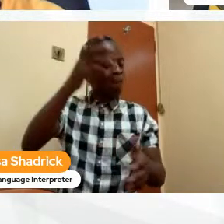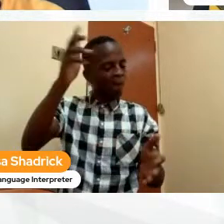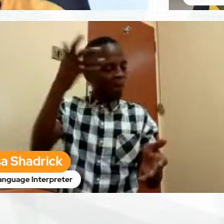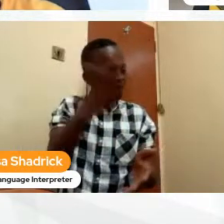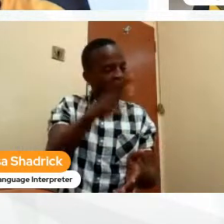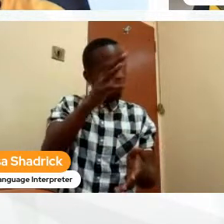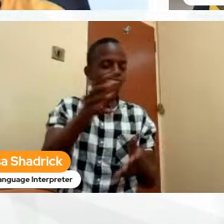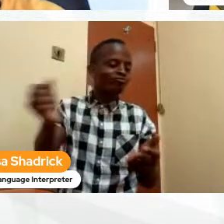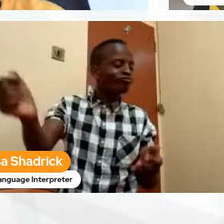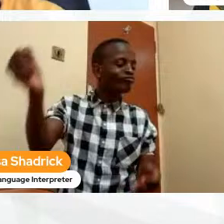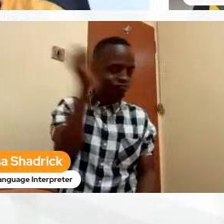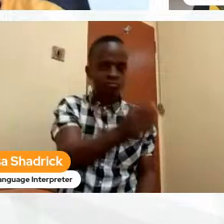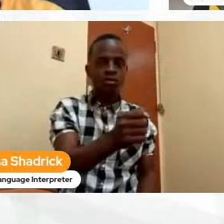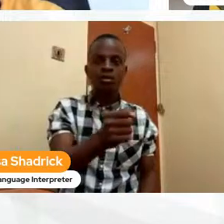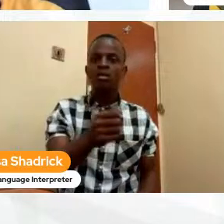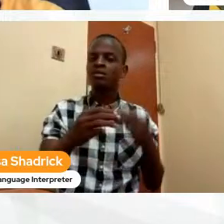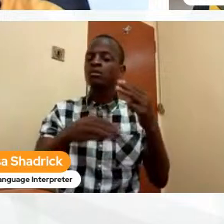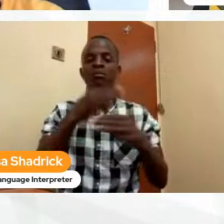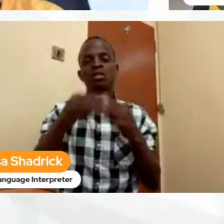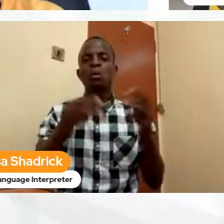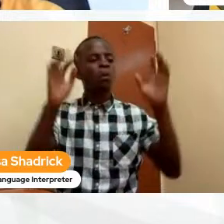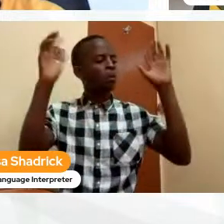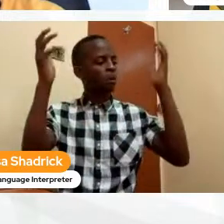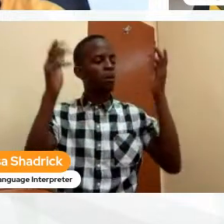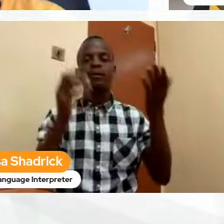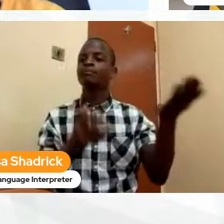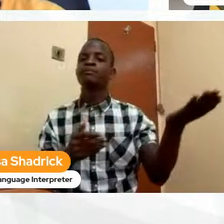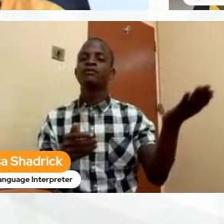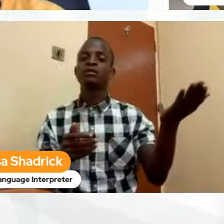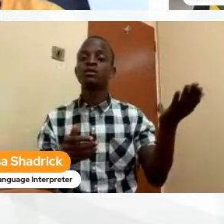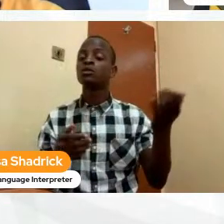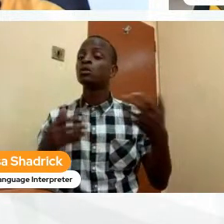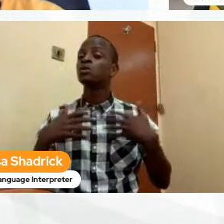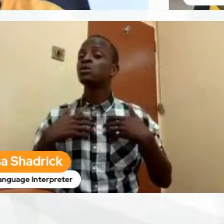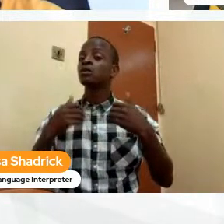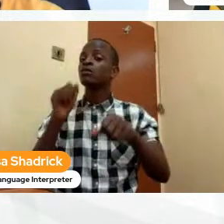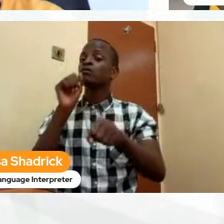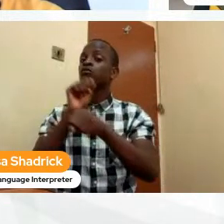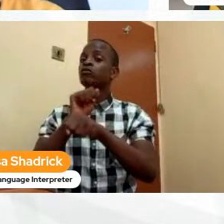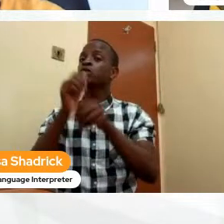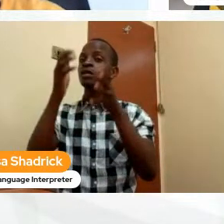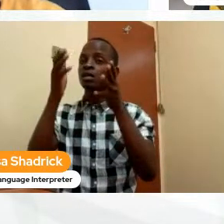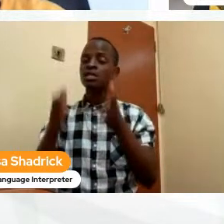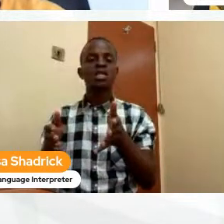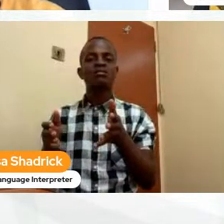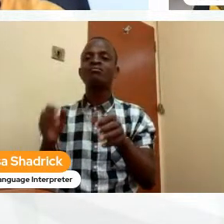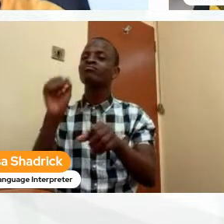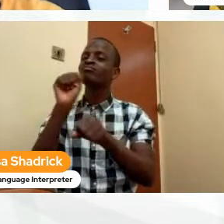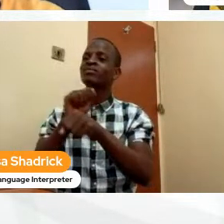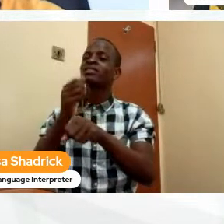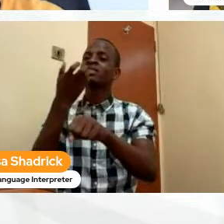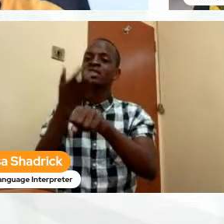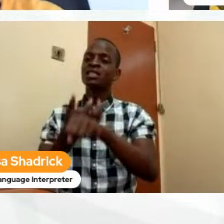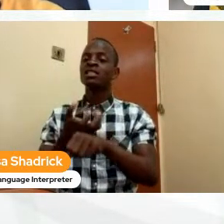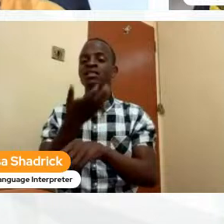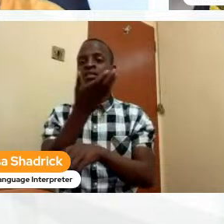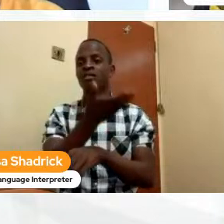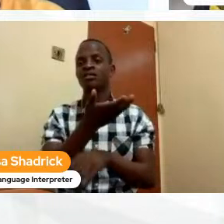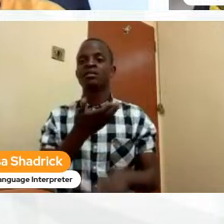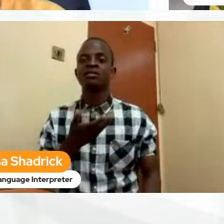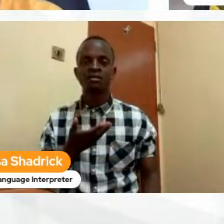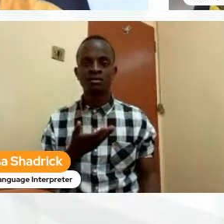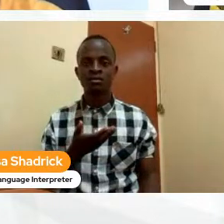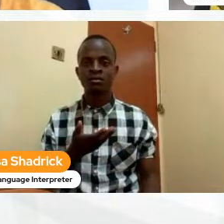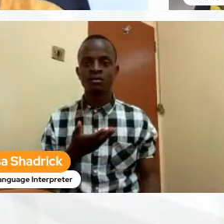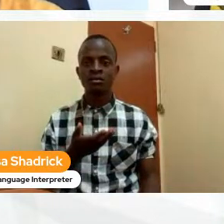of recognition that health workers go a step further in terms of ensuring they provide a service. And